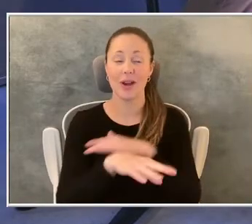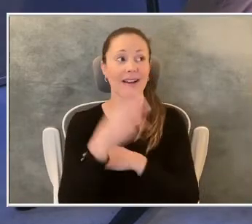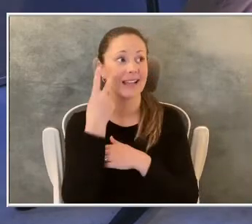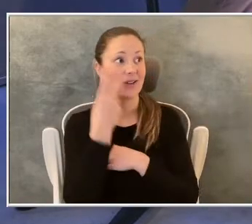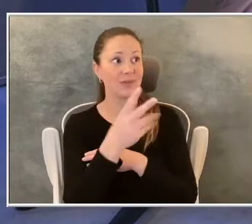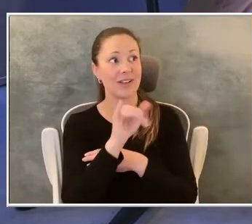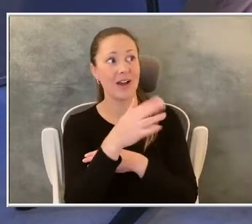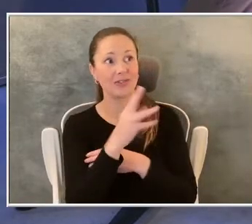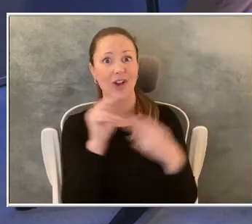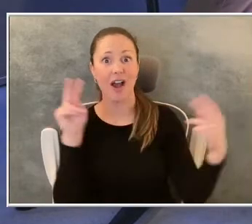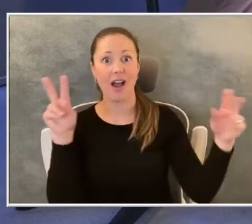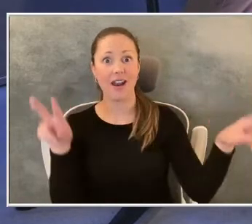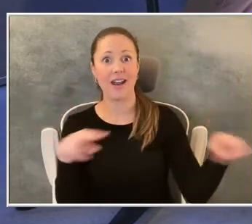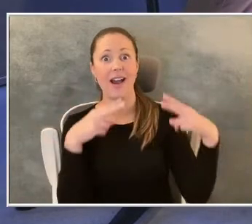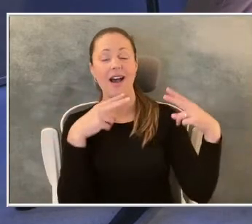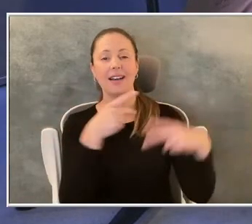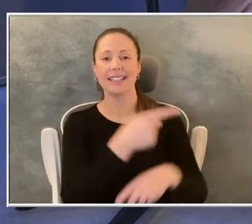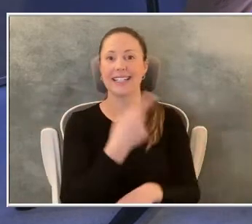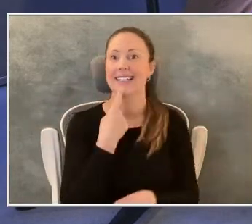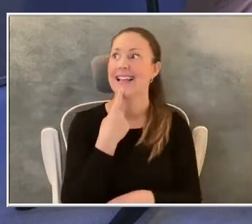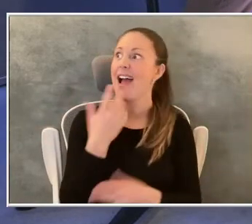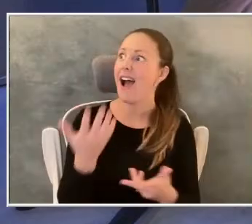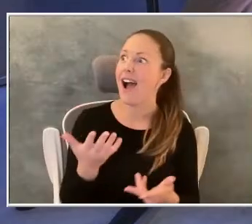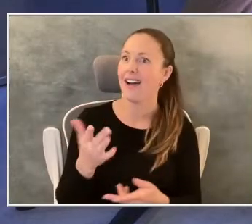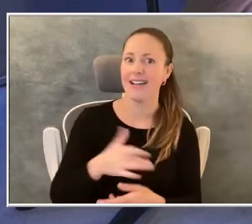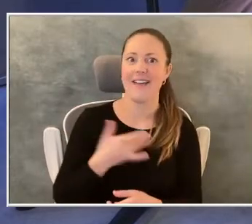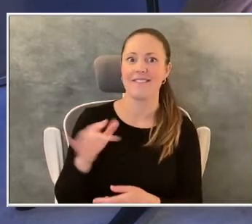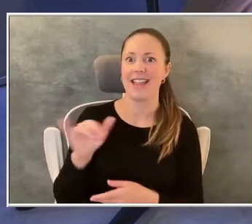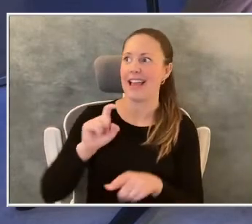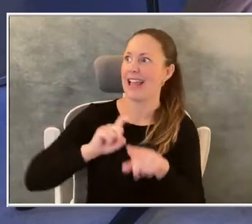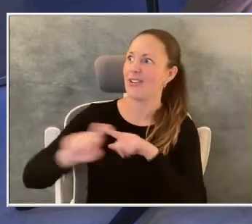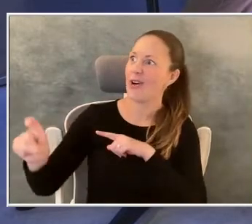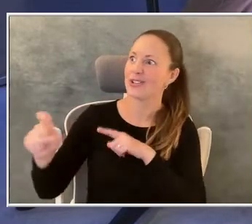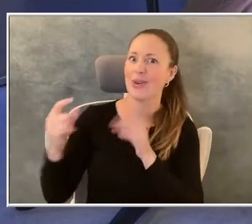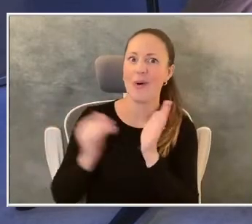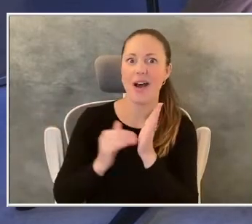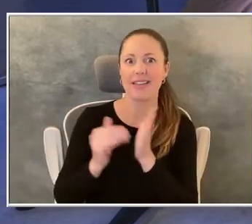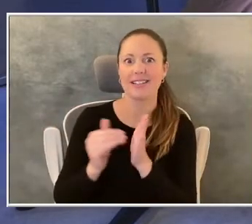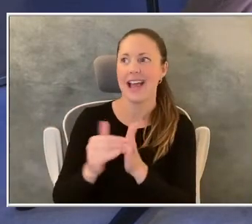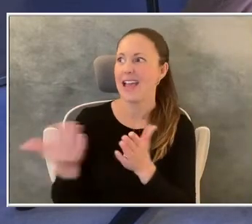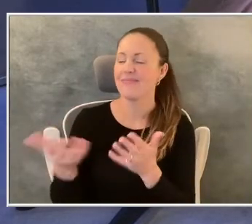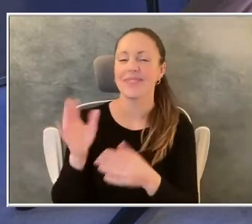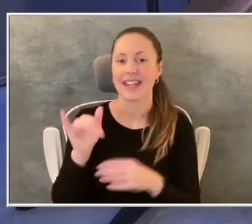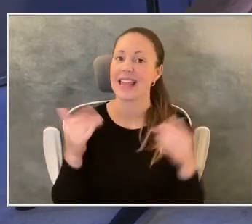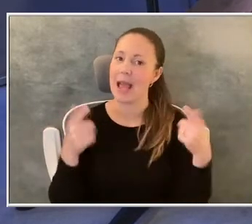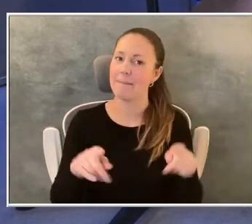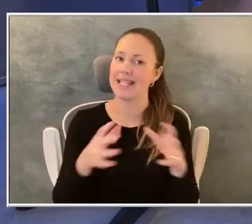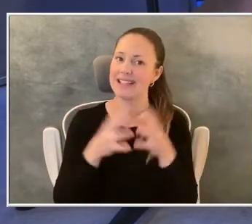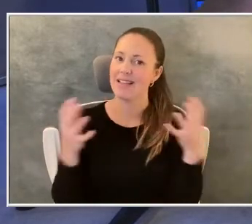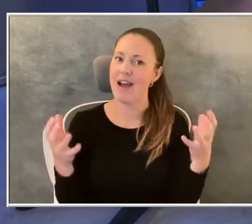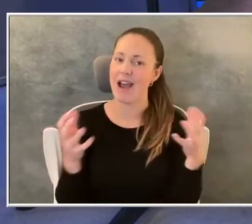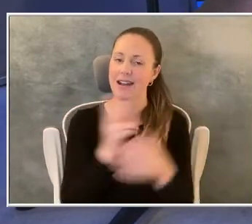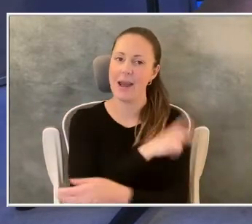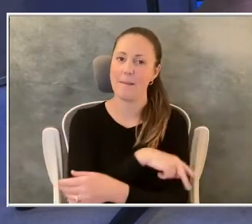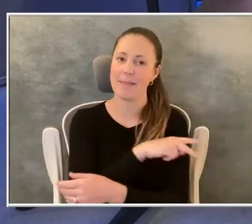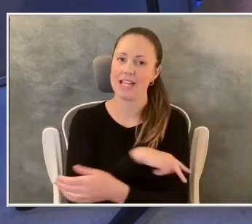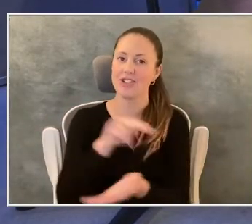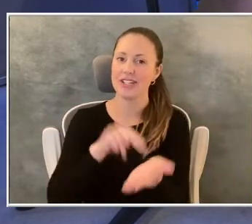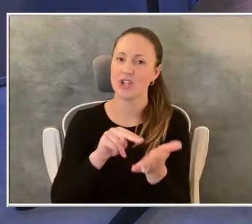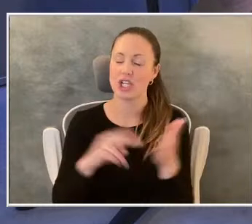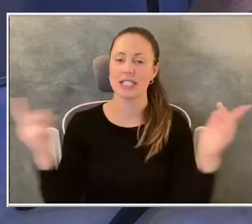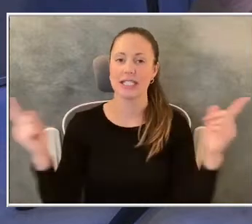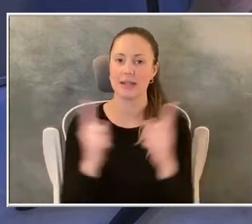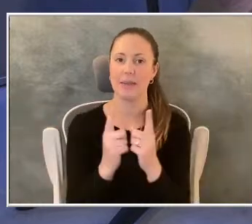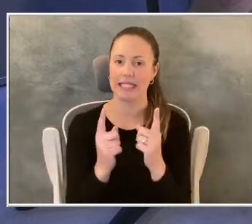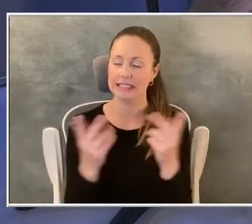And he said, "Gosh, I feel like I called you all the time." Yes. And that doesn't. So we get that a lot when our patients meet our nurses, our doctors, but our nurses, because that's who you're in